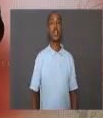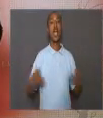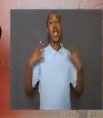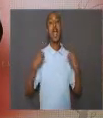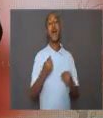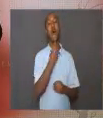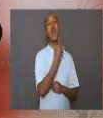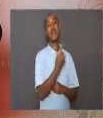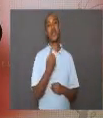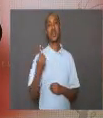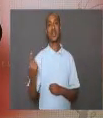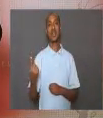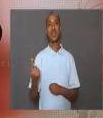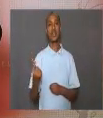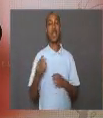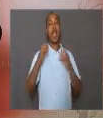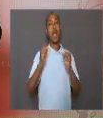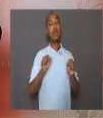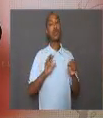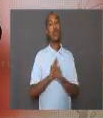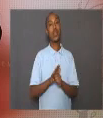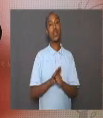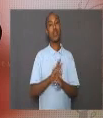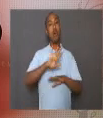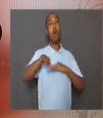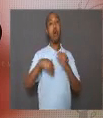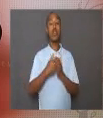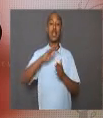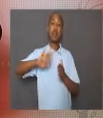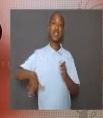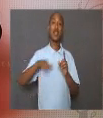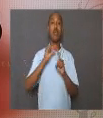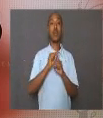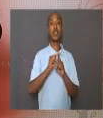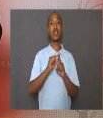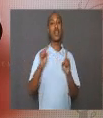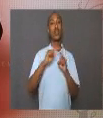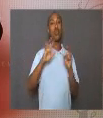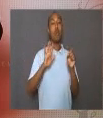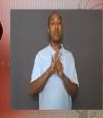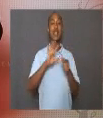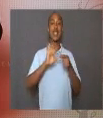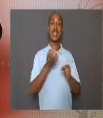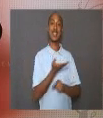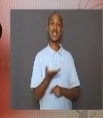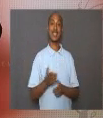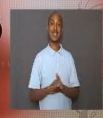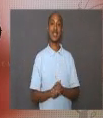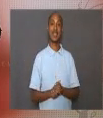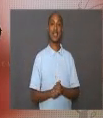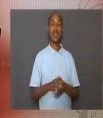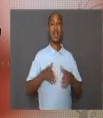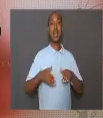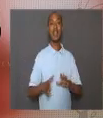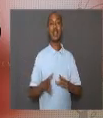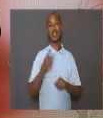Hello, everyone. Were you able to fill in all of the missing words to complete the sentences?